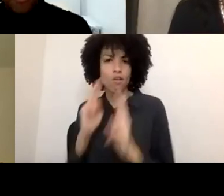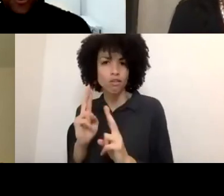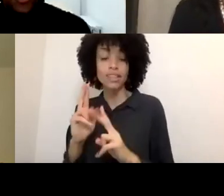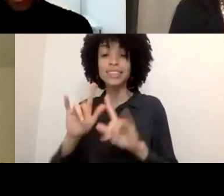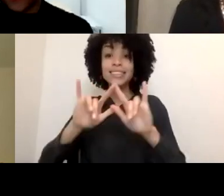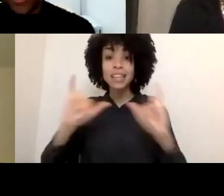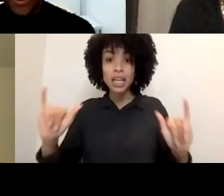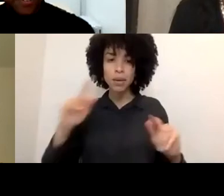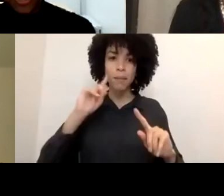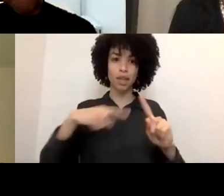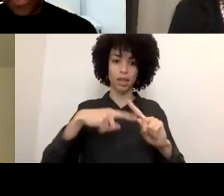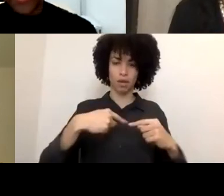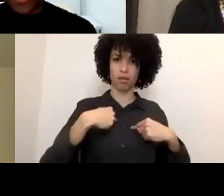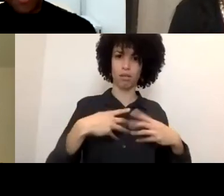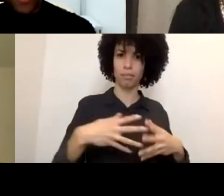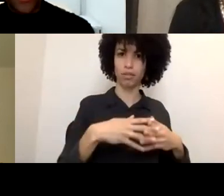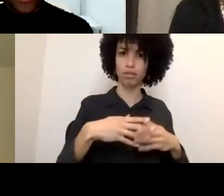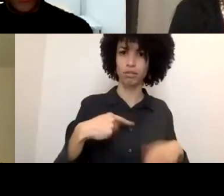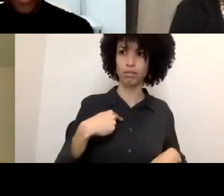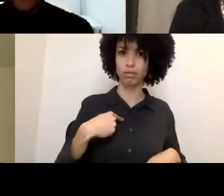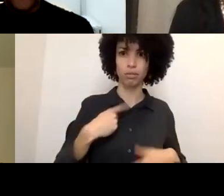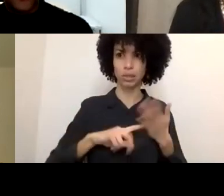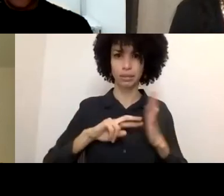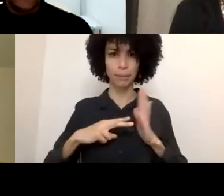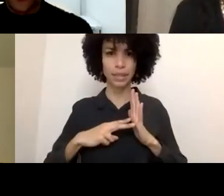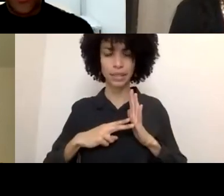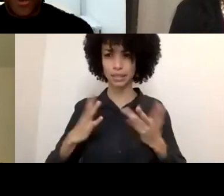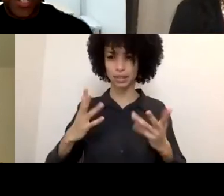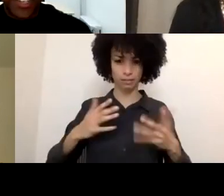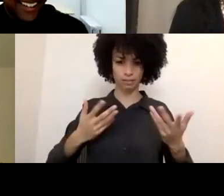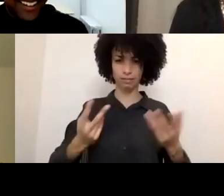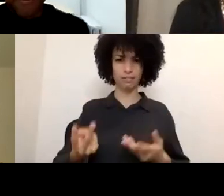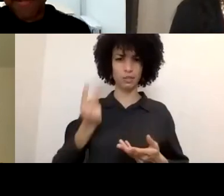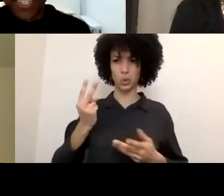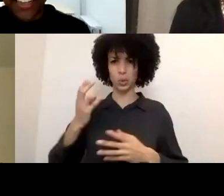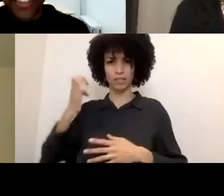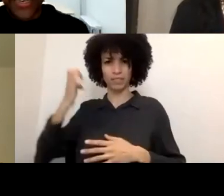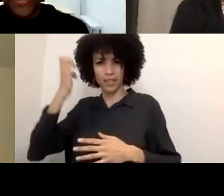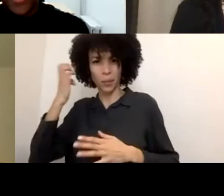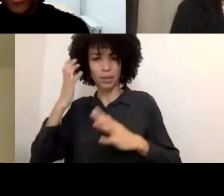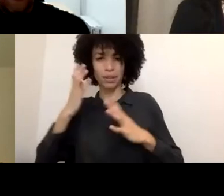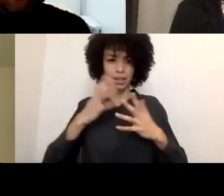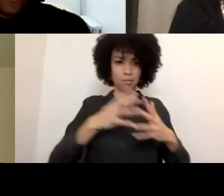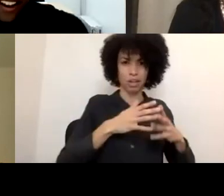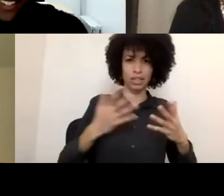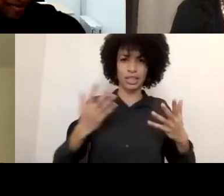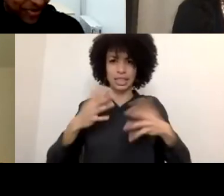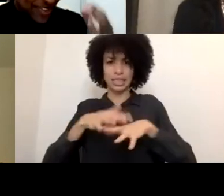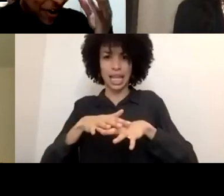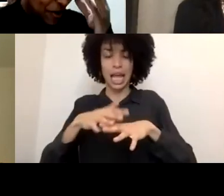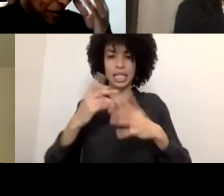thinking about your Americanness and what it means to be American and how those two things come together, sometimes neatly, often